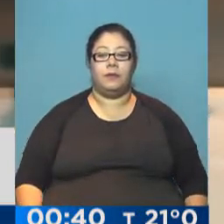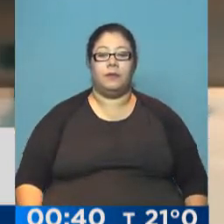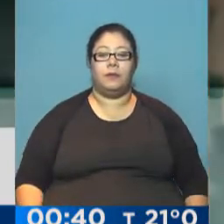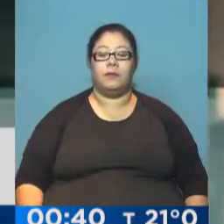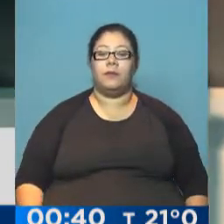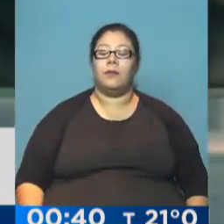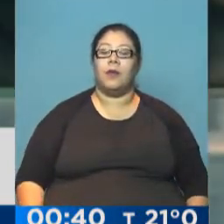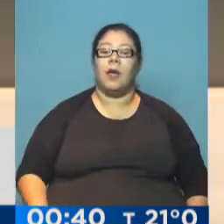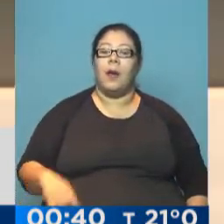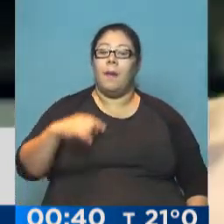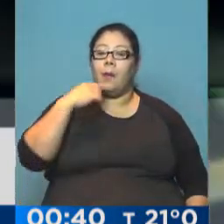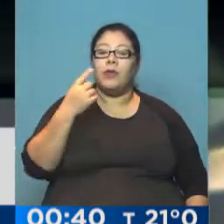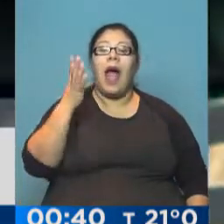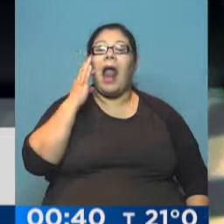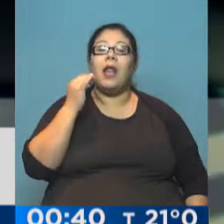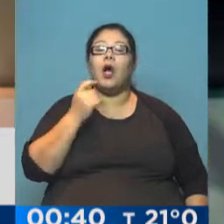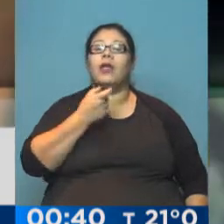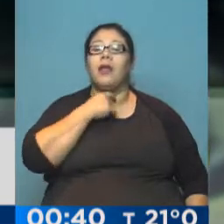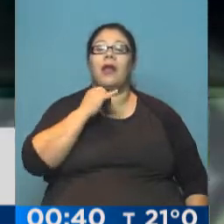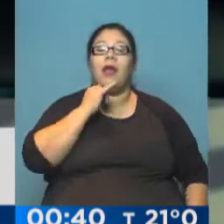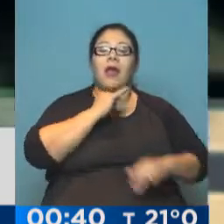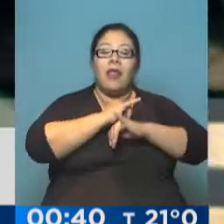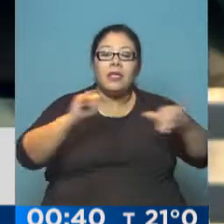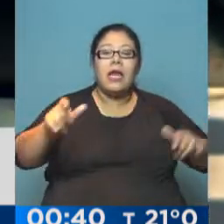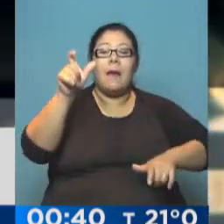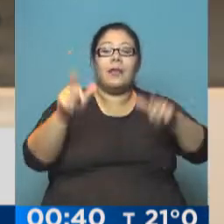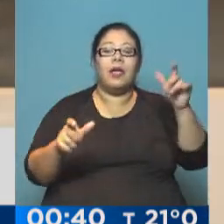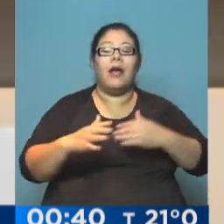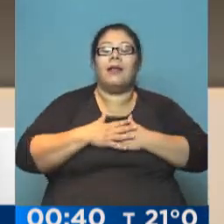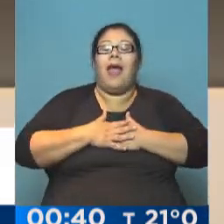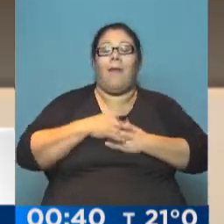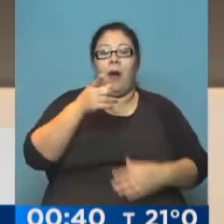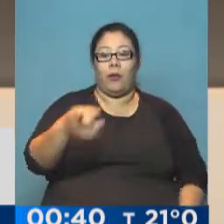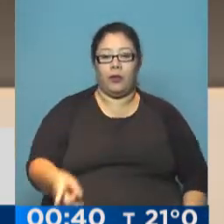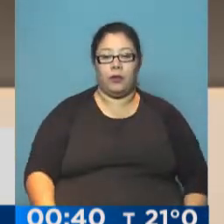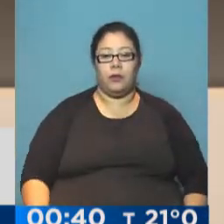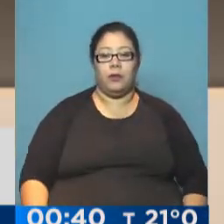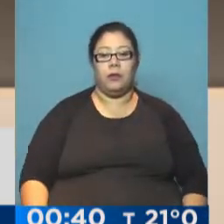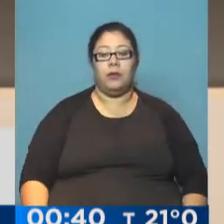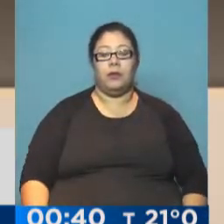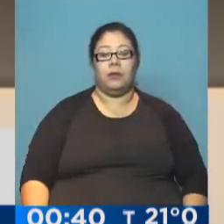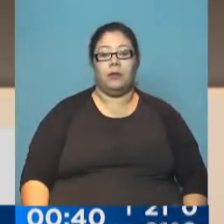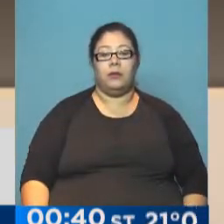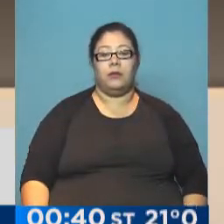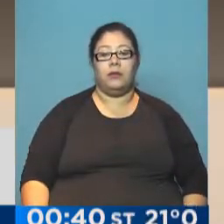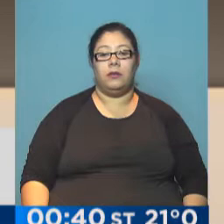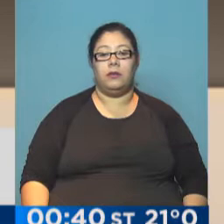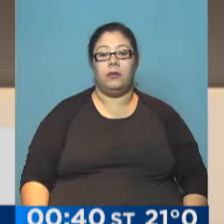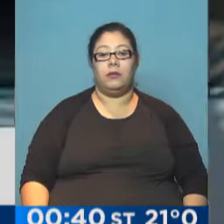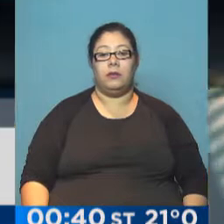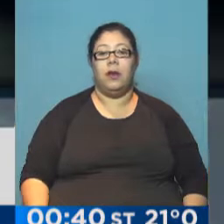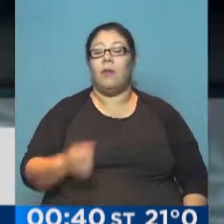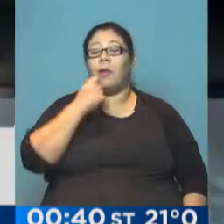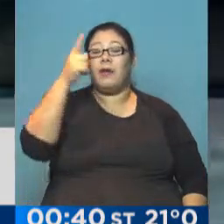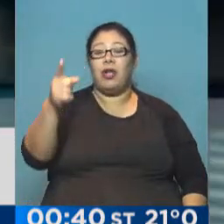Say a few words for your public and the people loves you. Believe in what you do. Don't let anybody tell